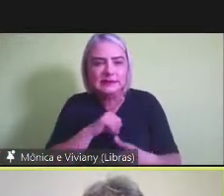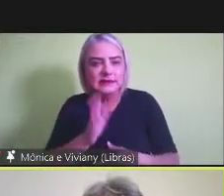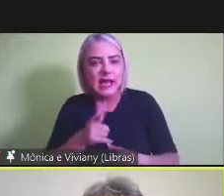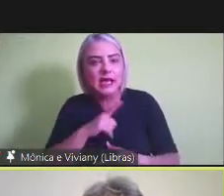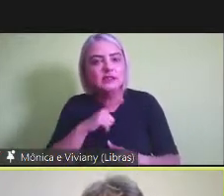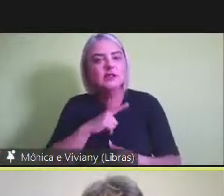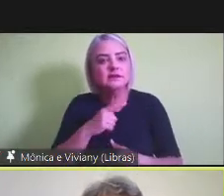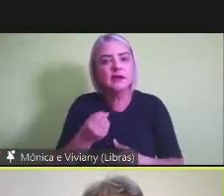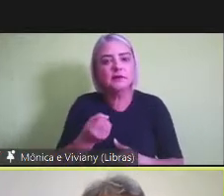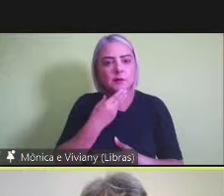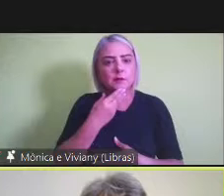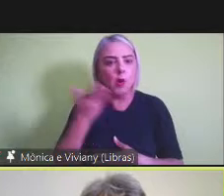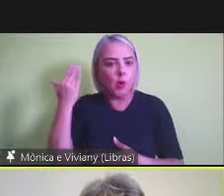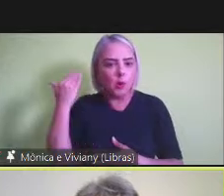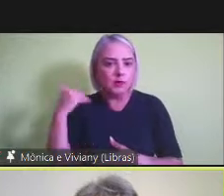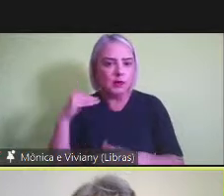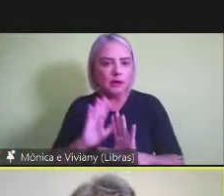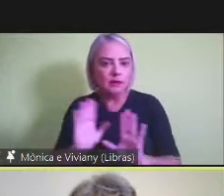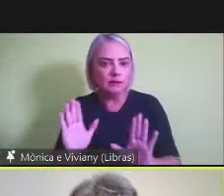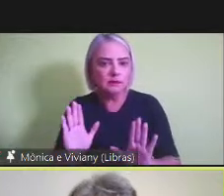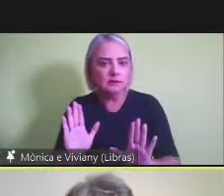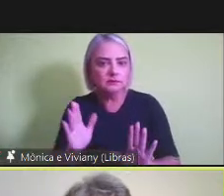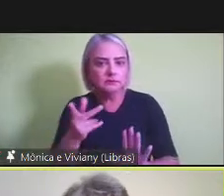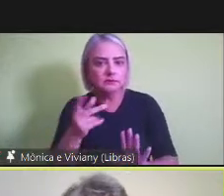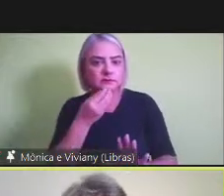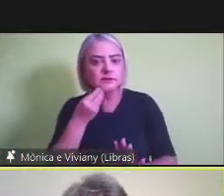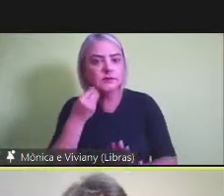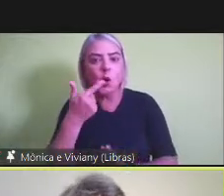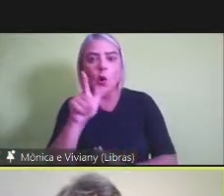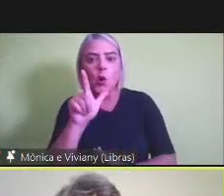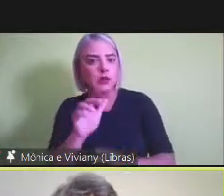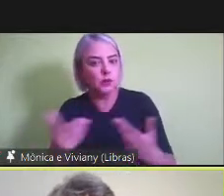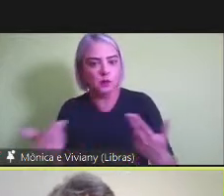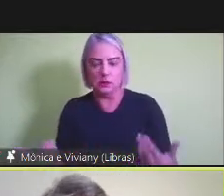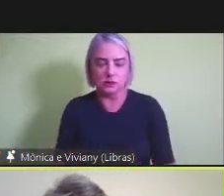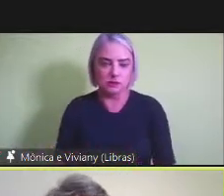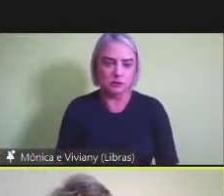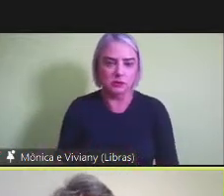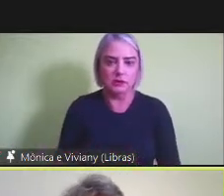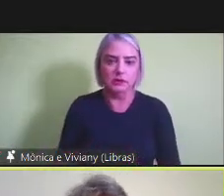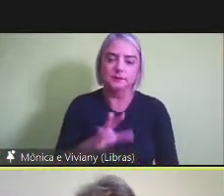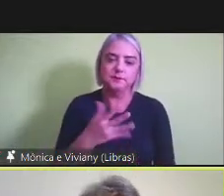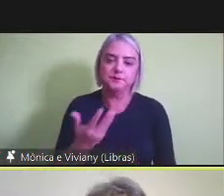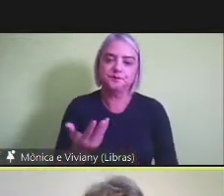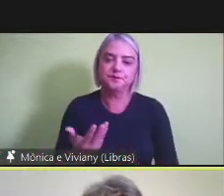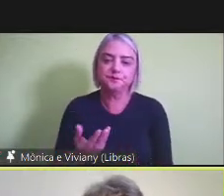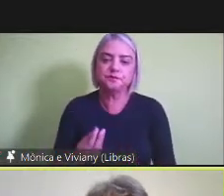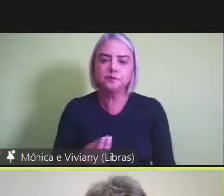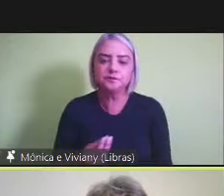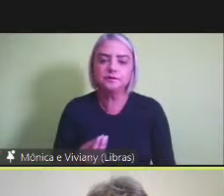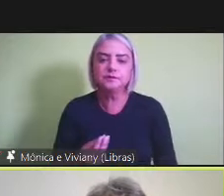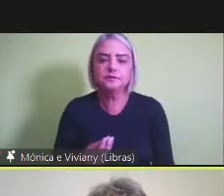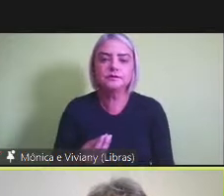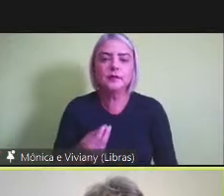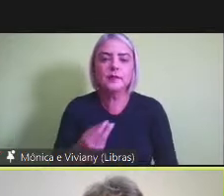workarounds or things that have been used before to be used for something